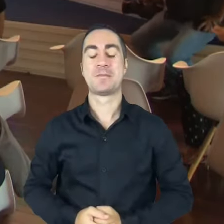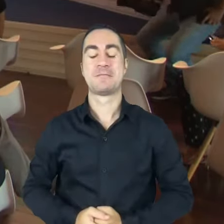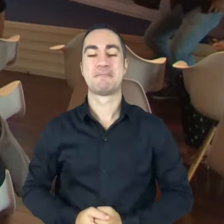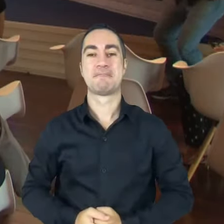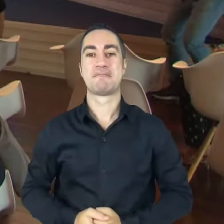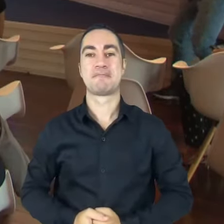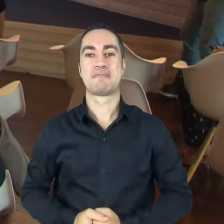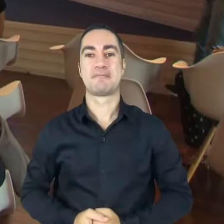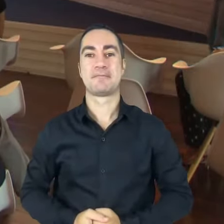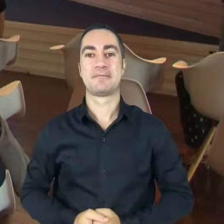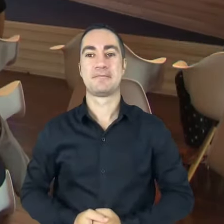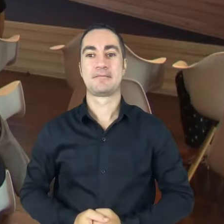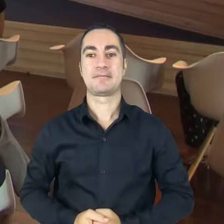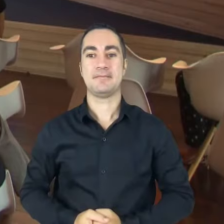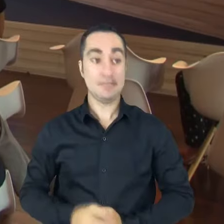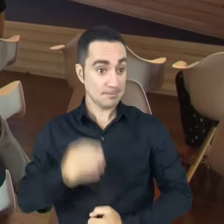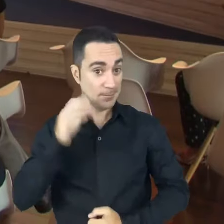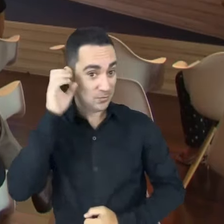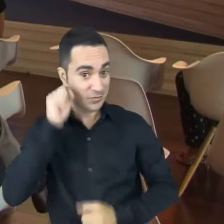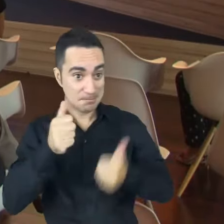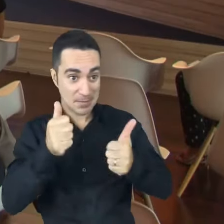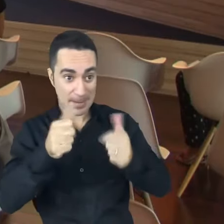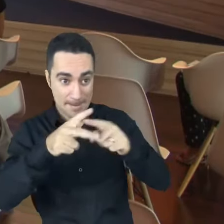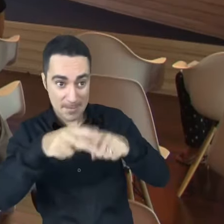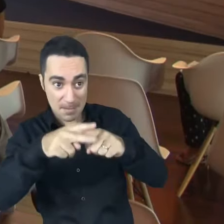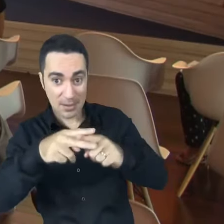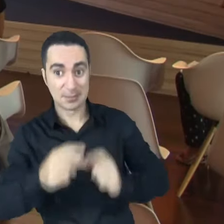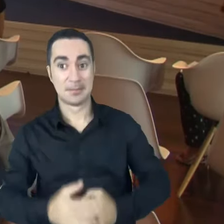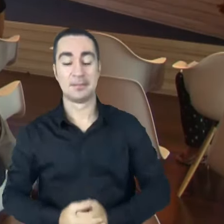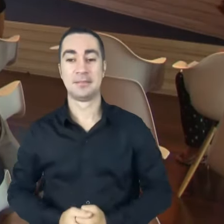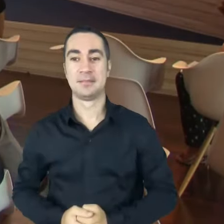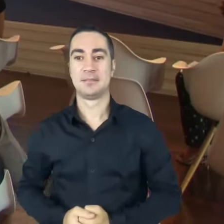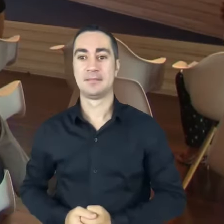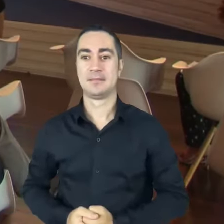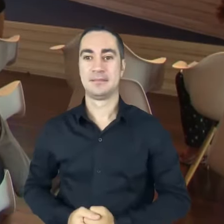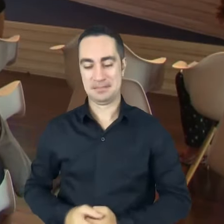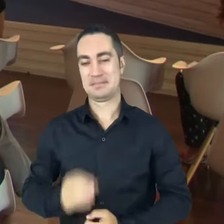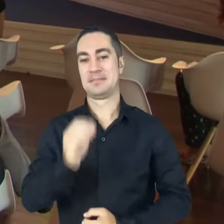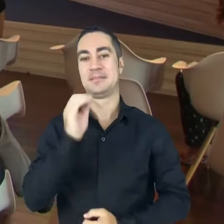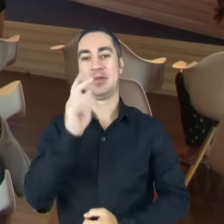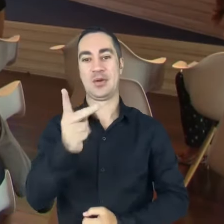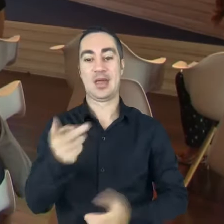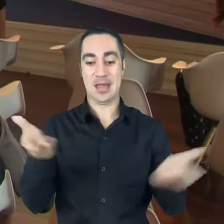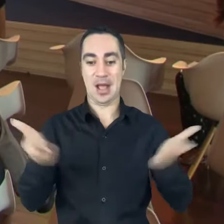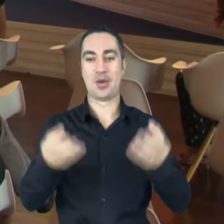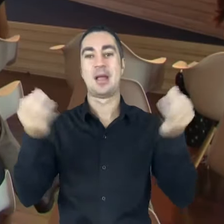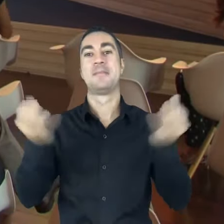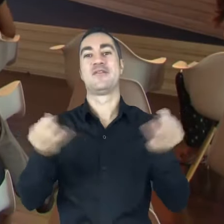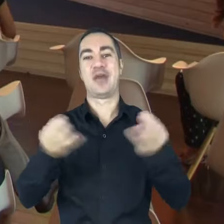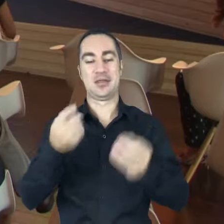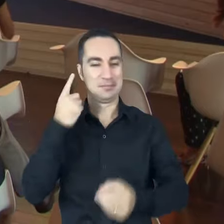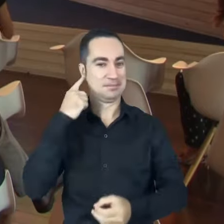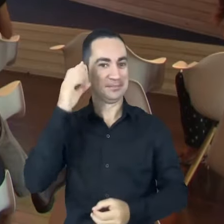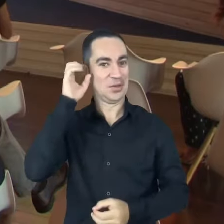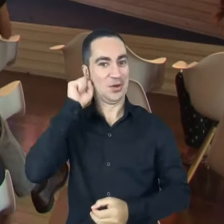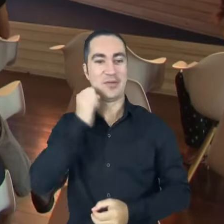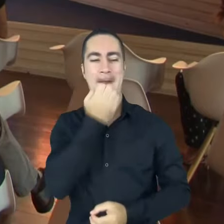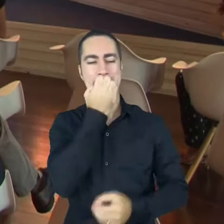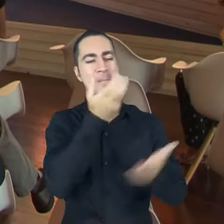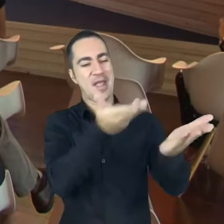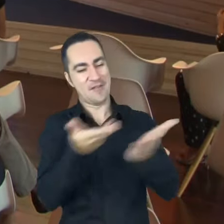Can you hear us? Can you hear me? I can hear you. Okay, now perfect. Welcome to our event, Elaine.